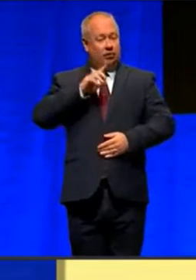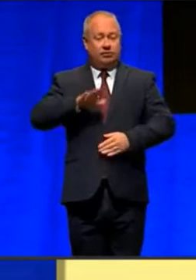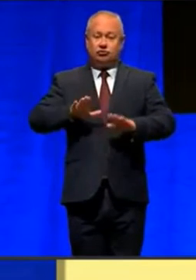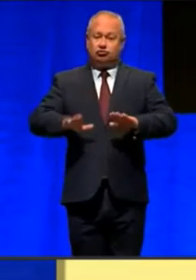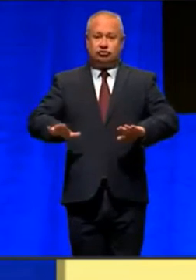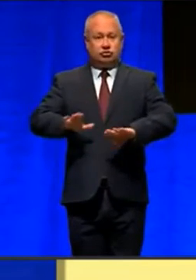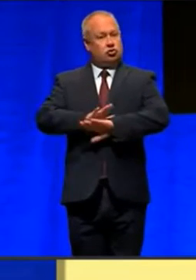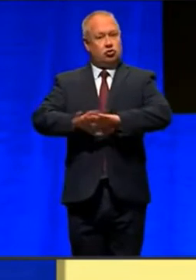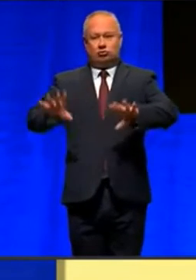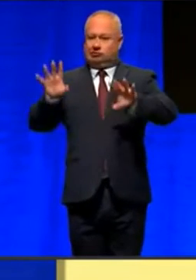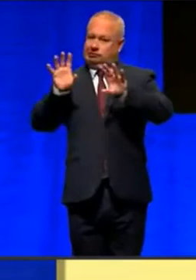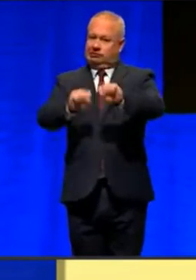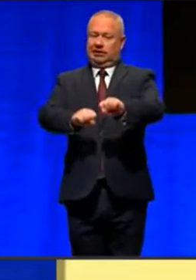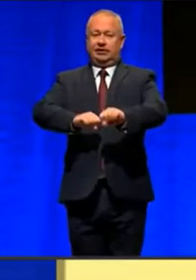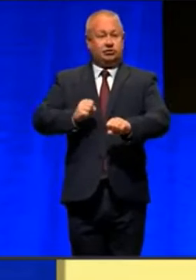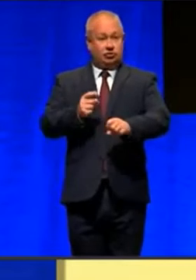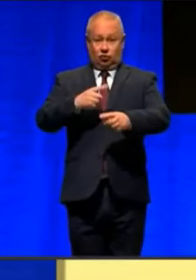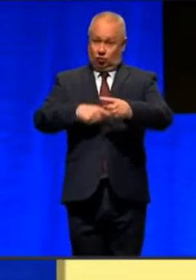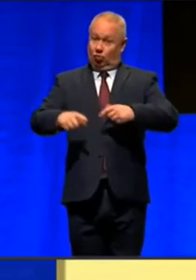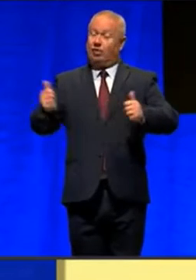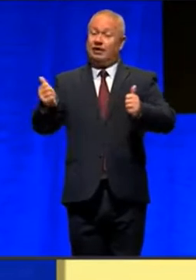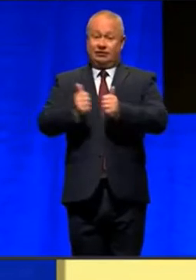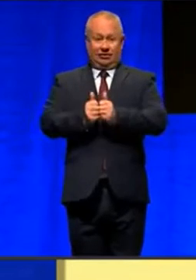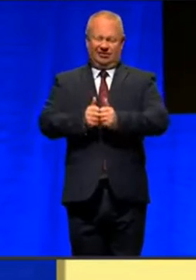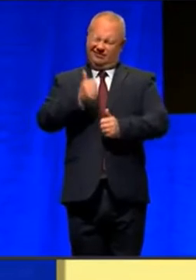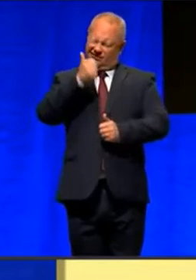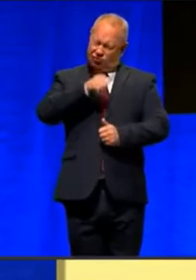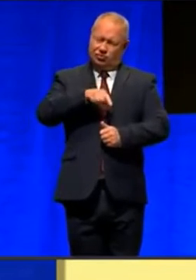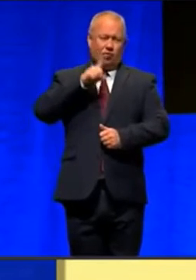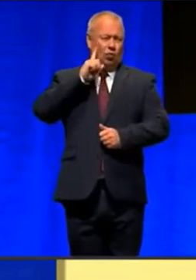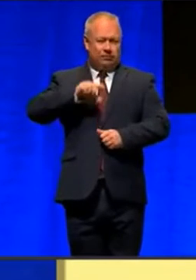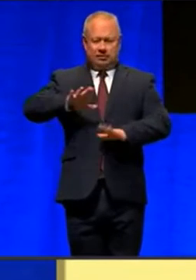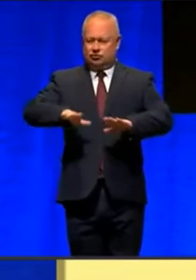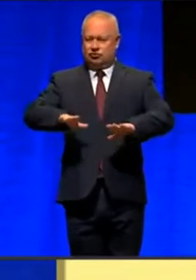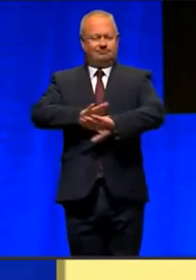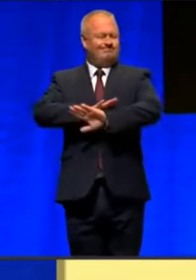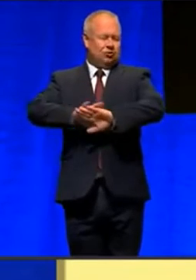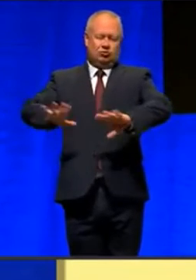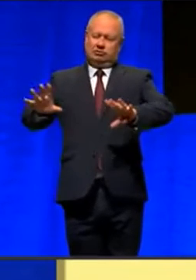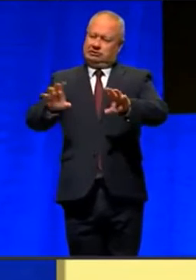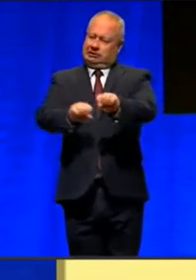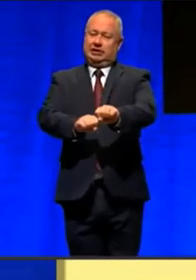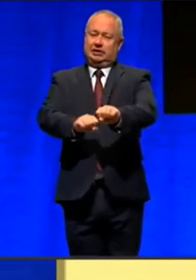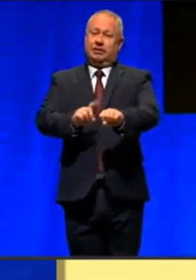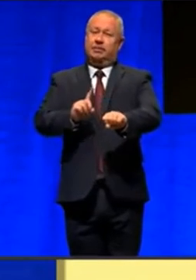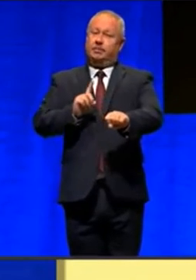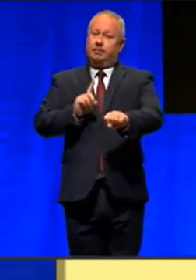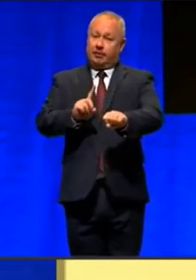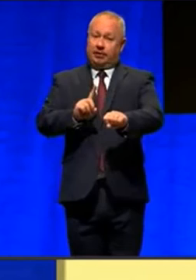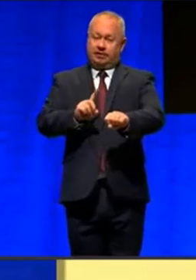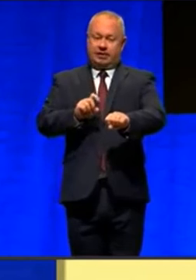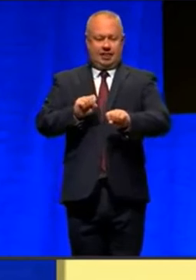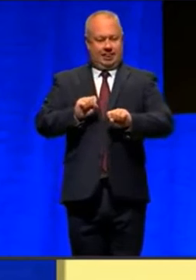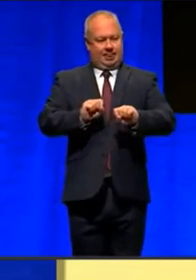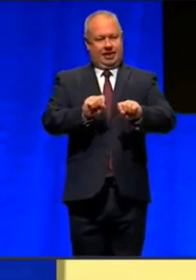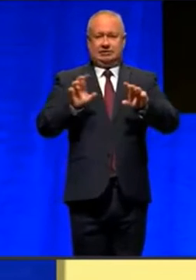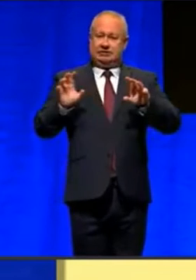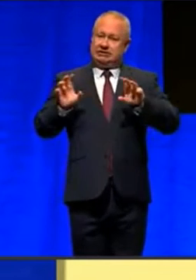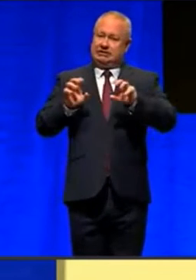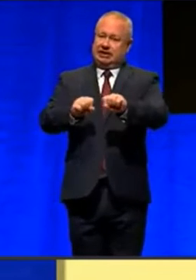in Scotland. We all agree with this. Of course, women and children shouldn't be detained. But as far as I'm aware, the reasons for these detentions